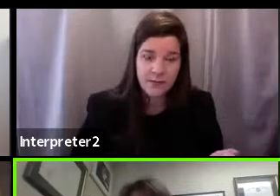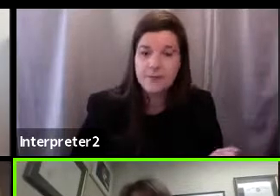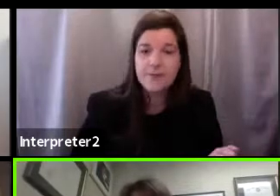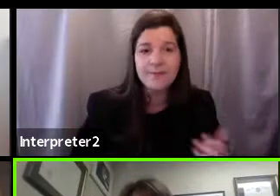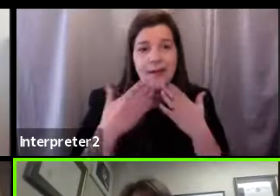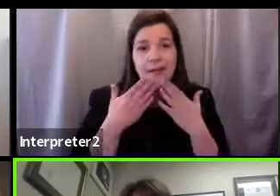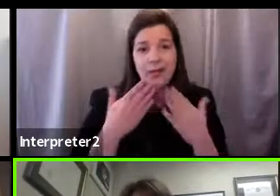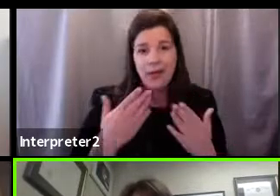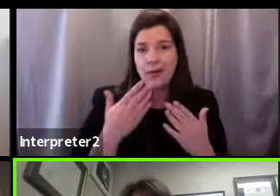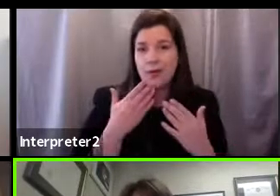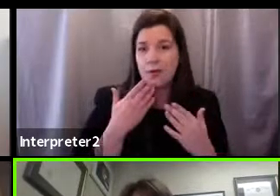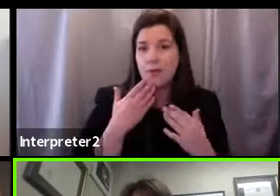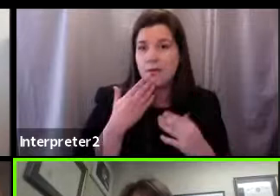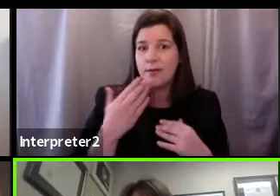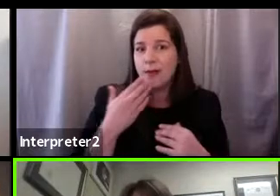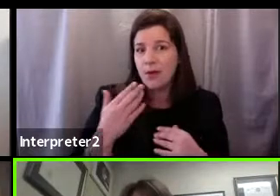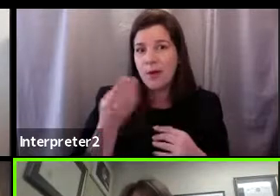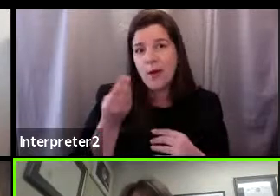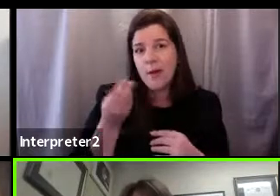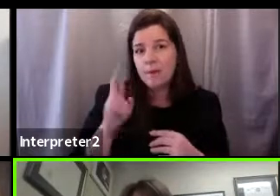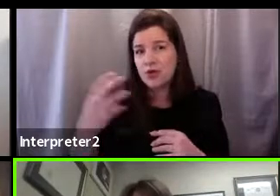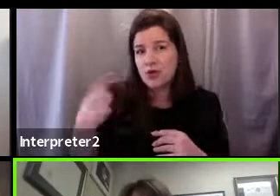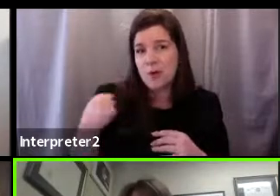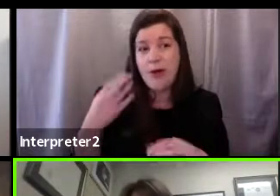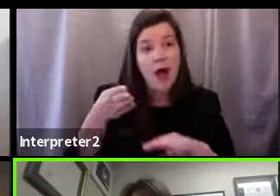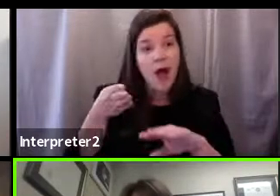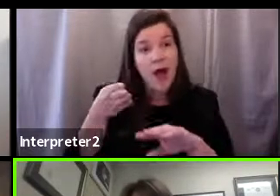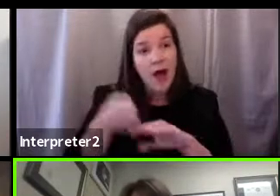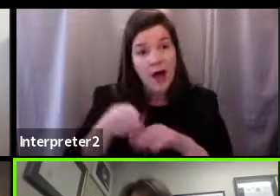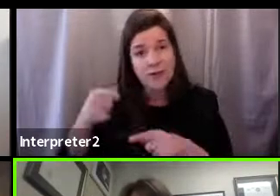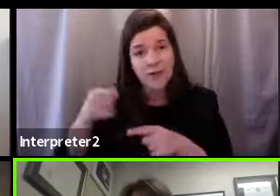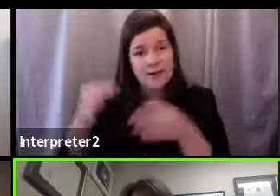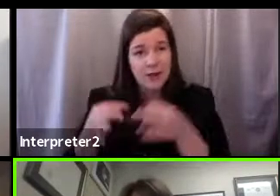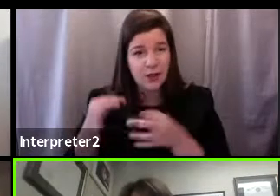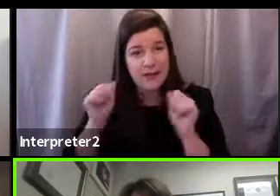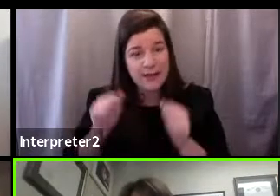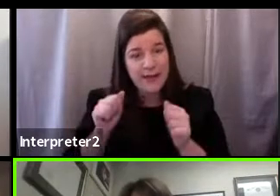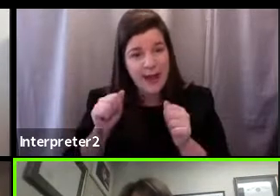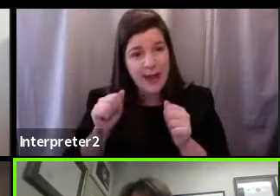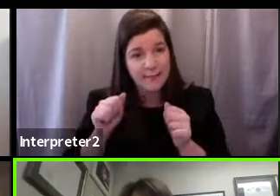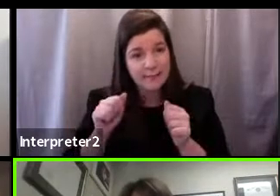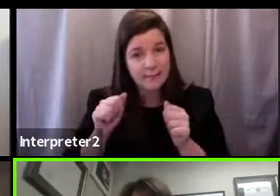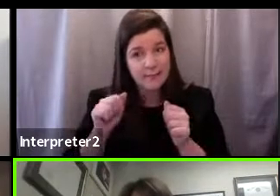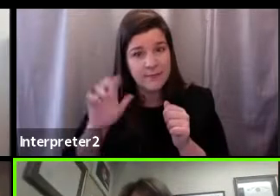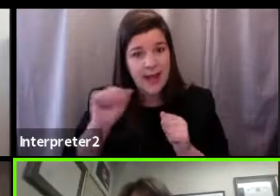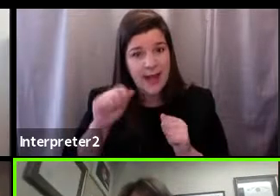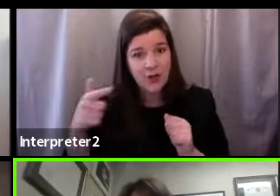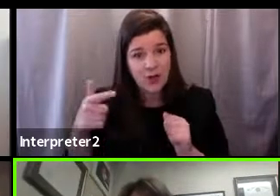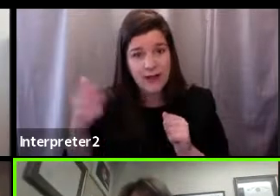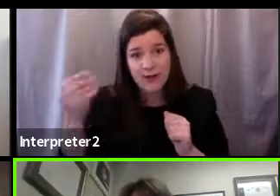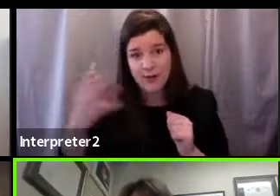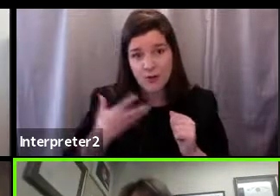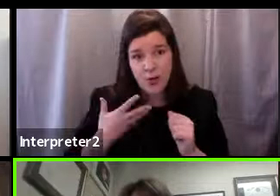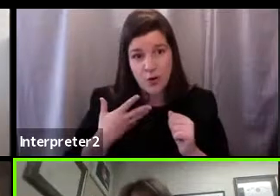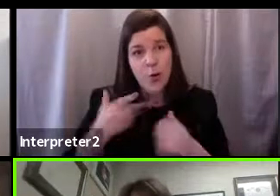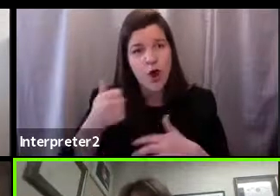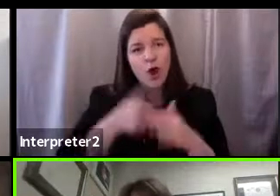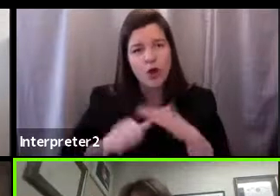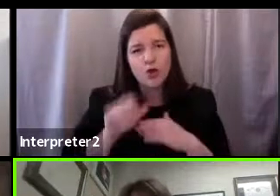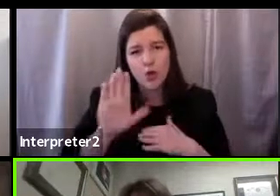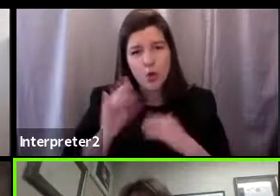I think after the hearing, if Executive Director Brick could, or the AGs, let us know, under